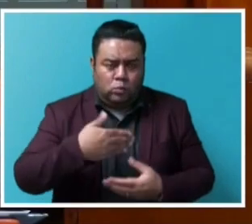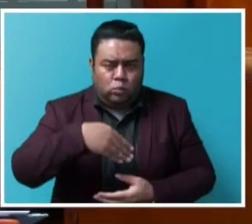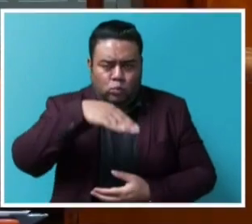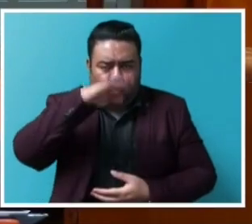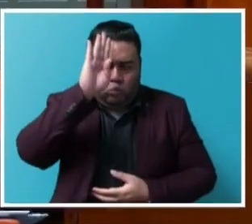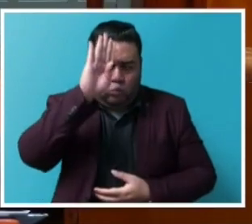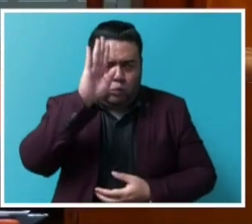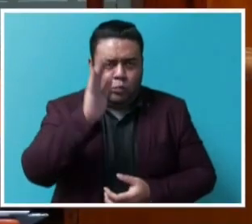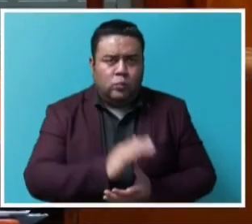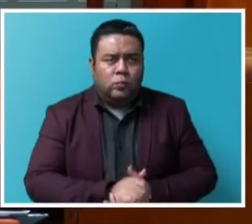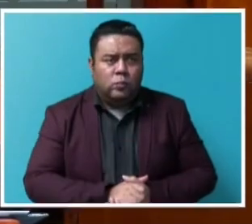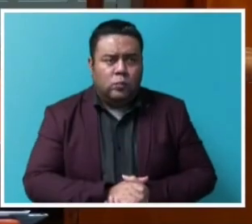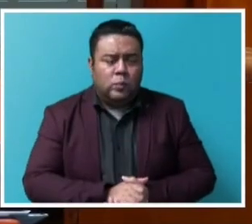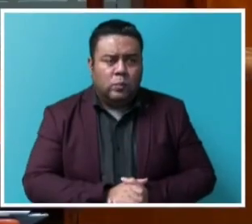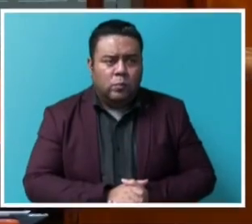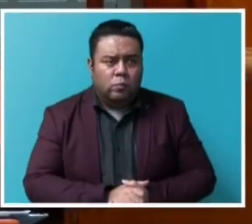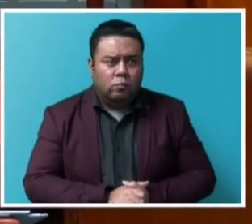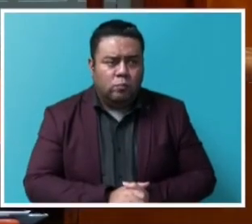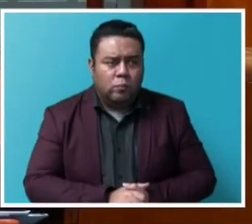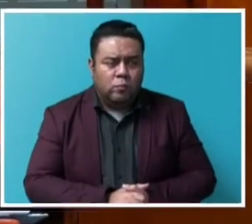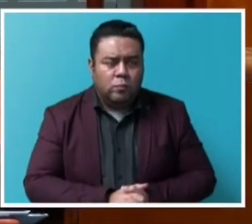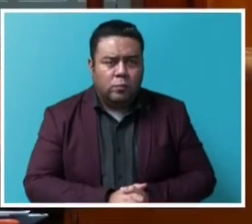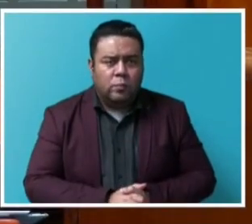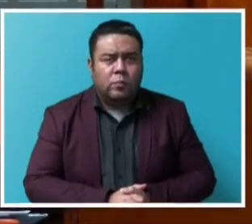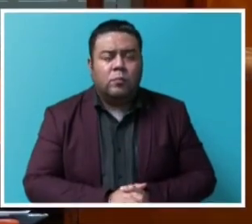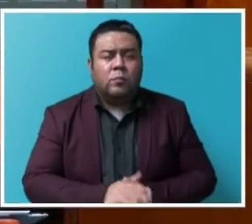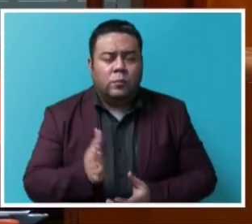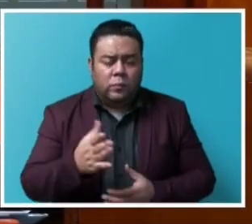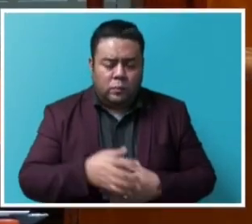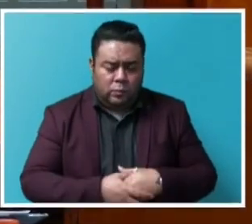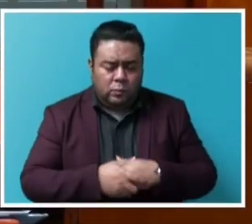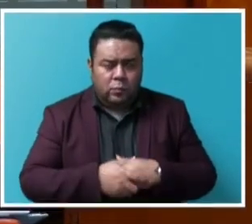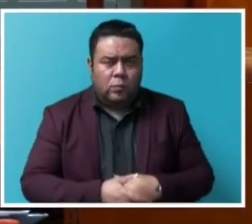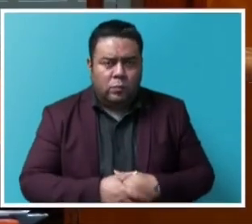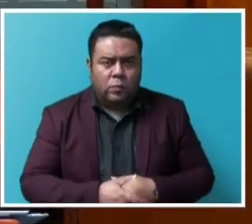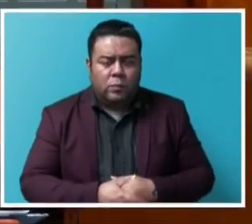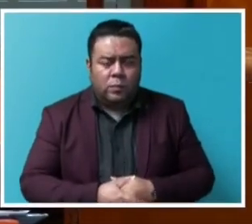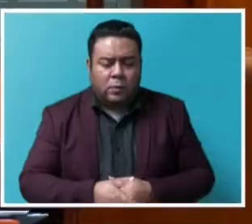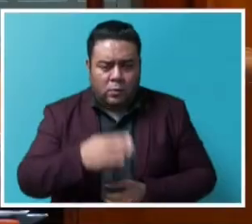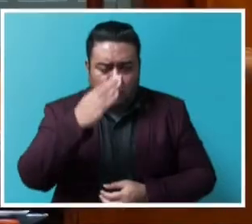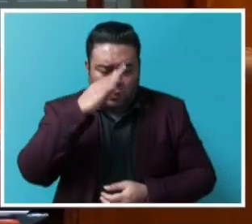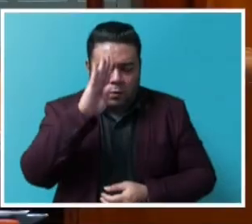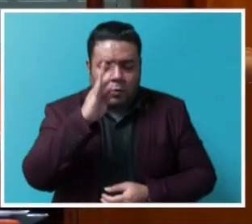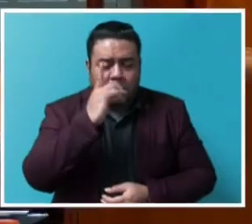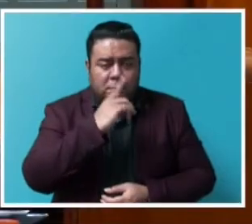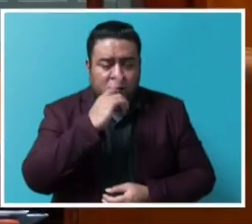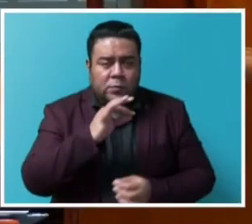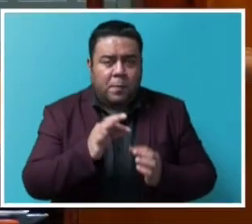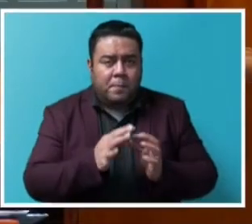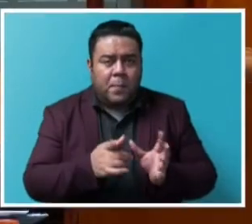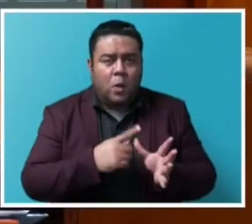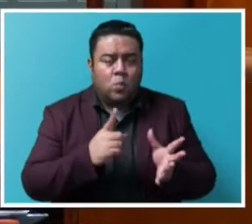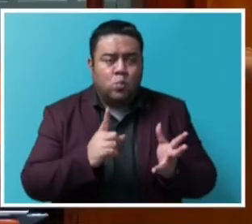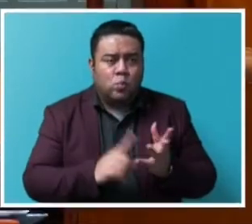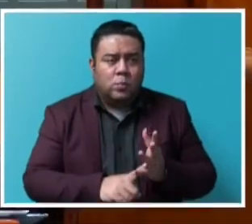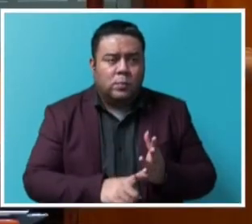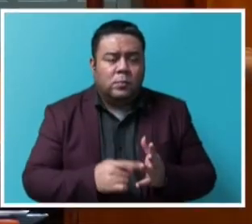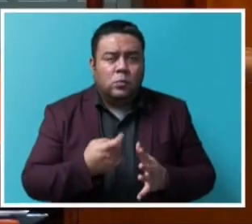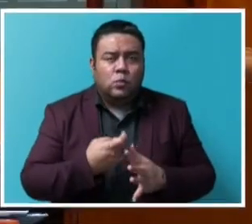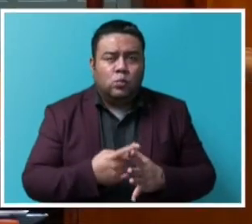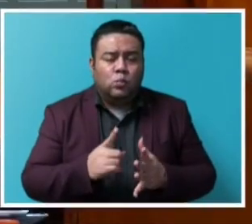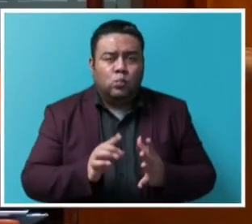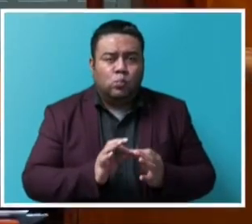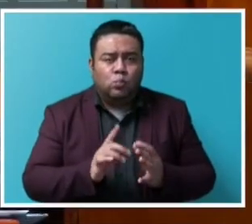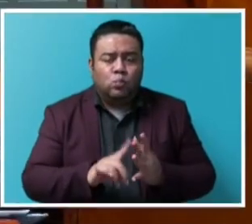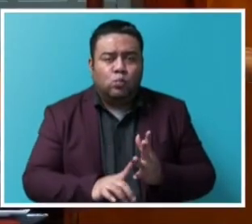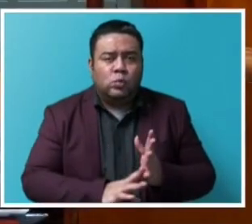Manturumbalan Univalu, Vikamba, and also congratulate the chiefs and the people of Mbao and Kumbuna for the solemn